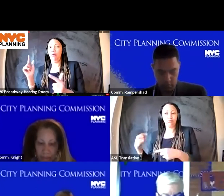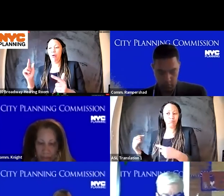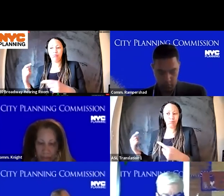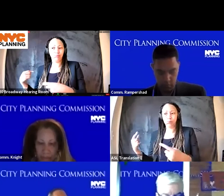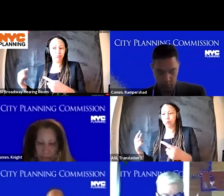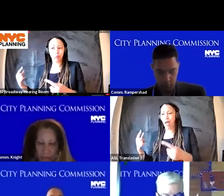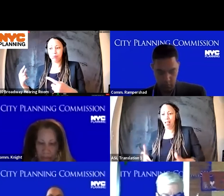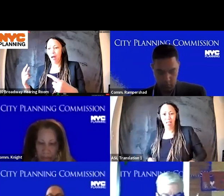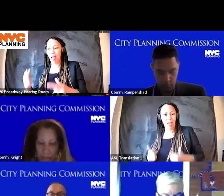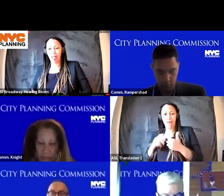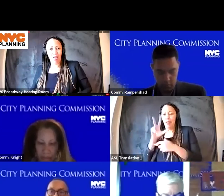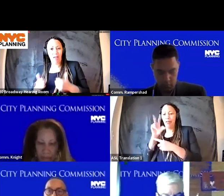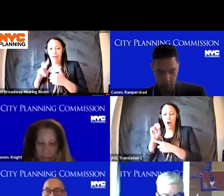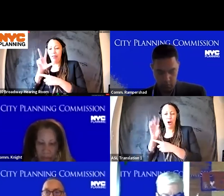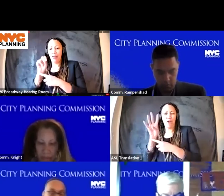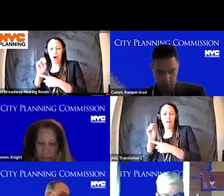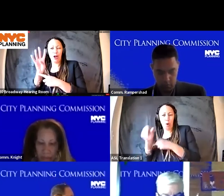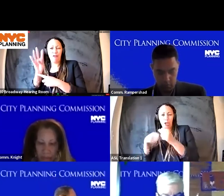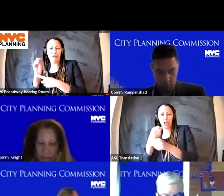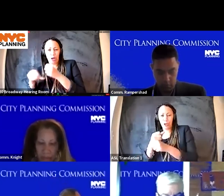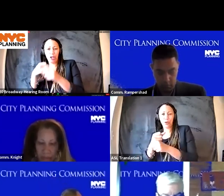30 or 40 years or longer.